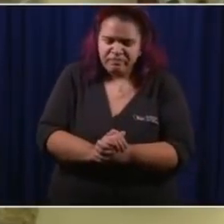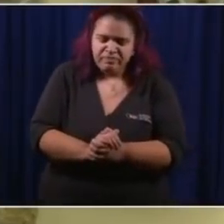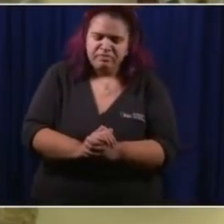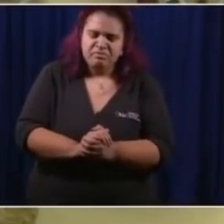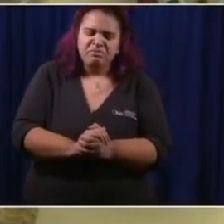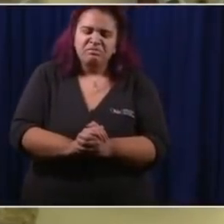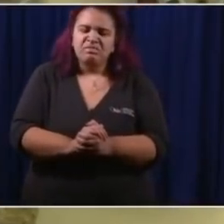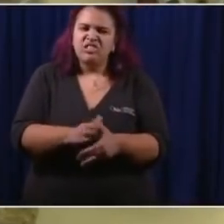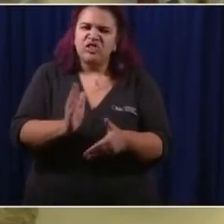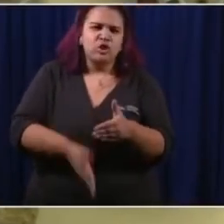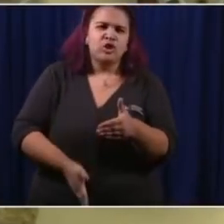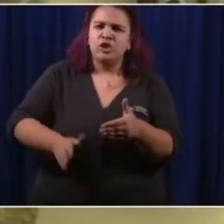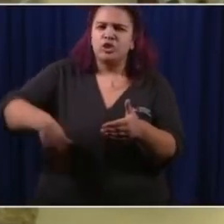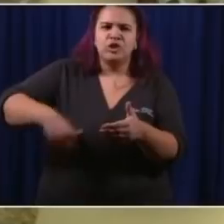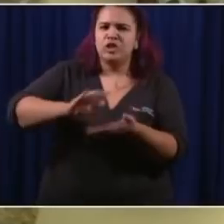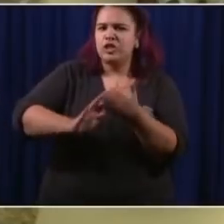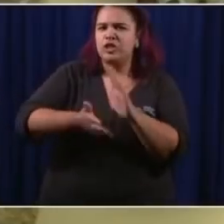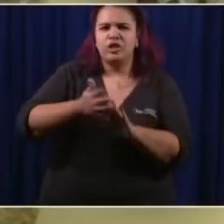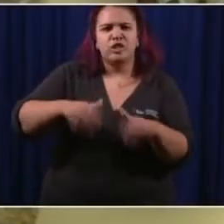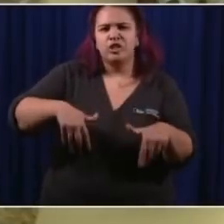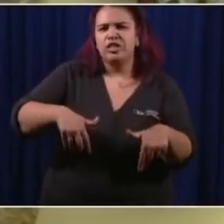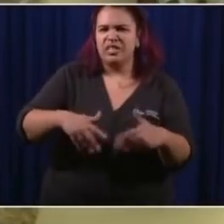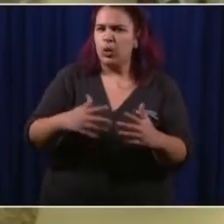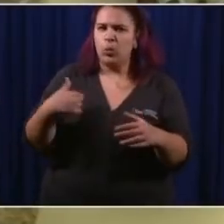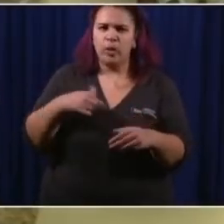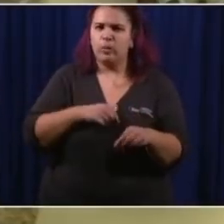mean, we're going to continue to evaluate this.